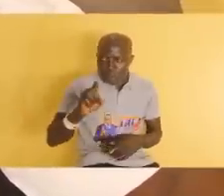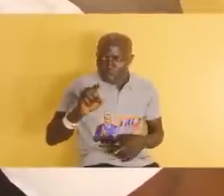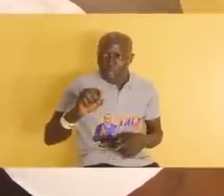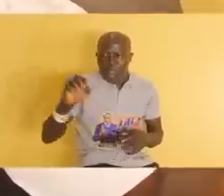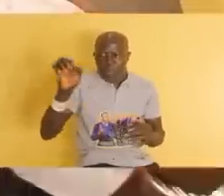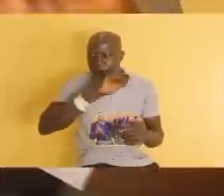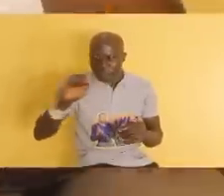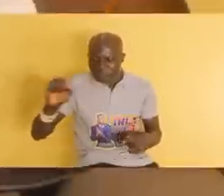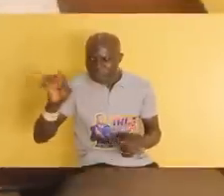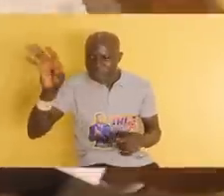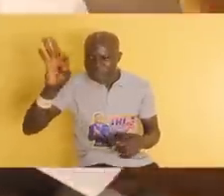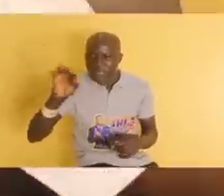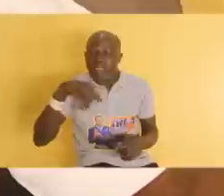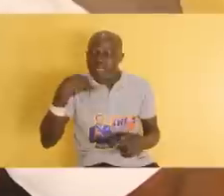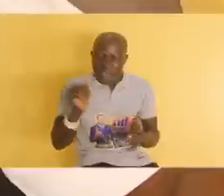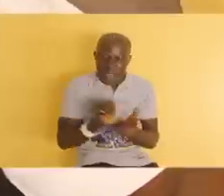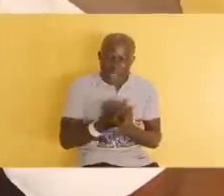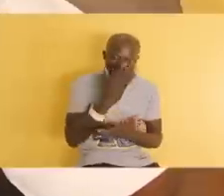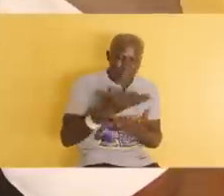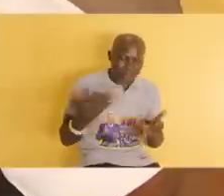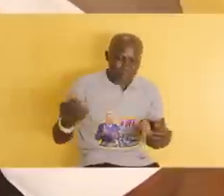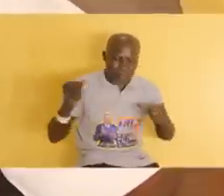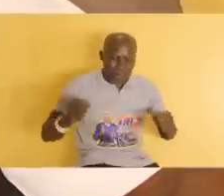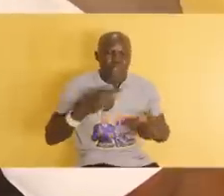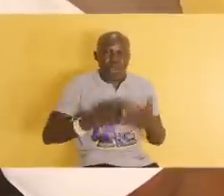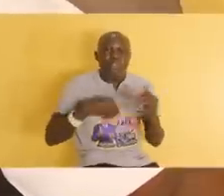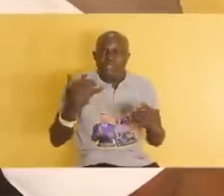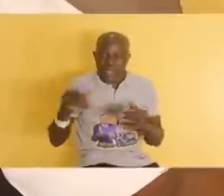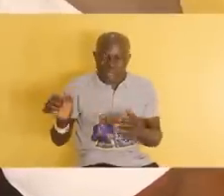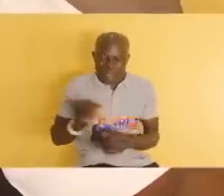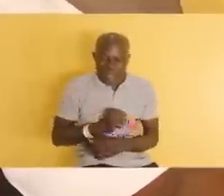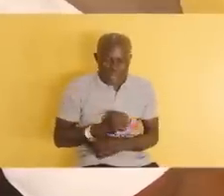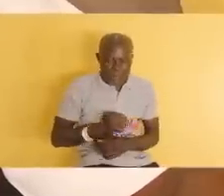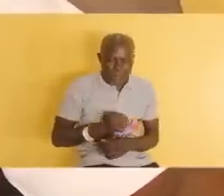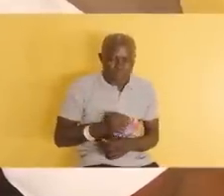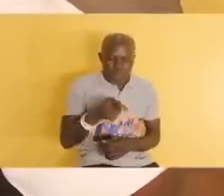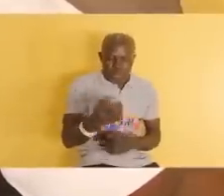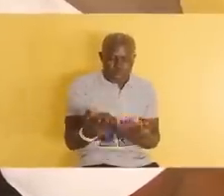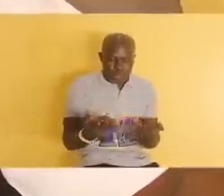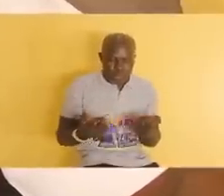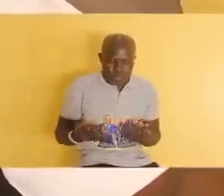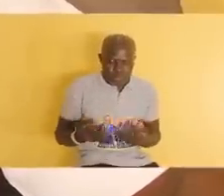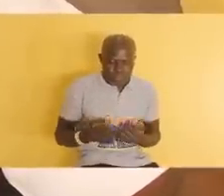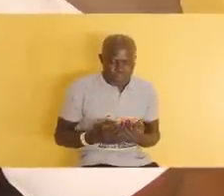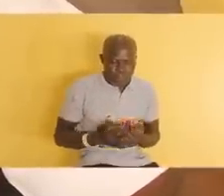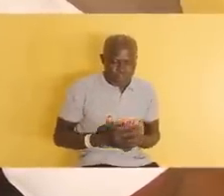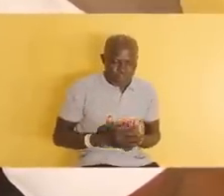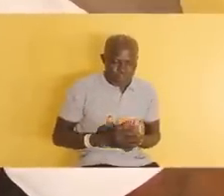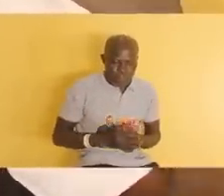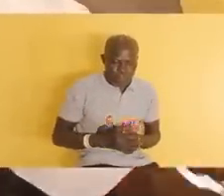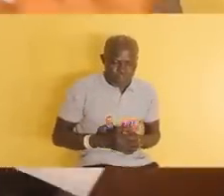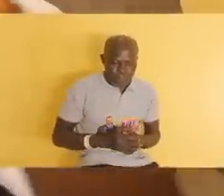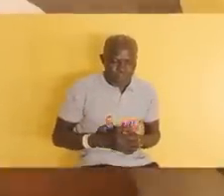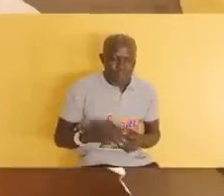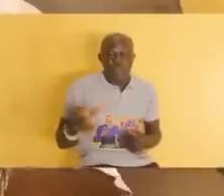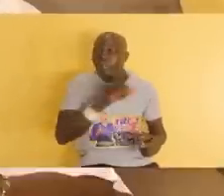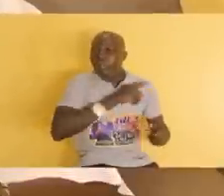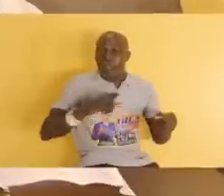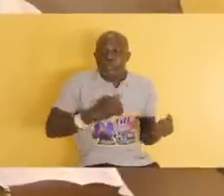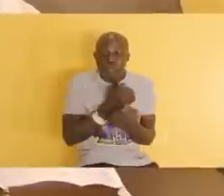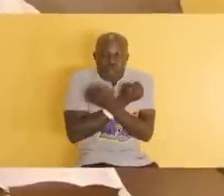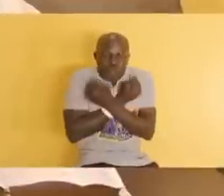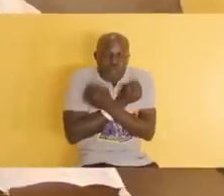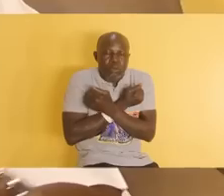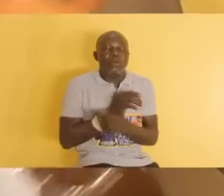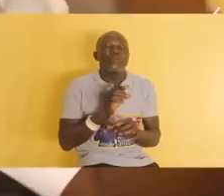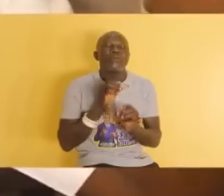ke sa verse 9 he said something powerful kilo we what does he say you are fair ododo you was ko re ise olorun fair ododo the